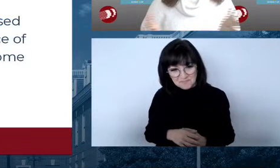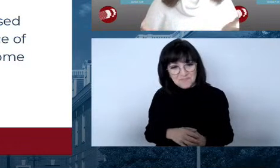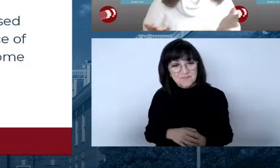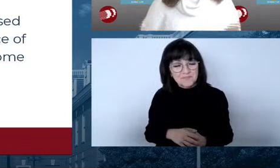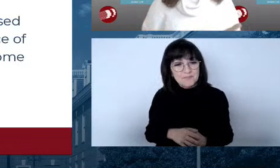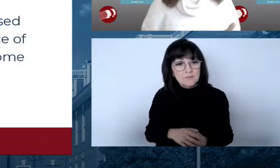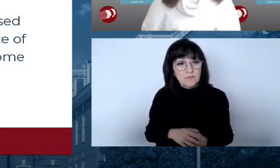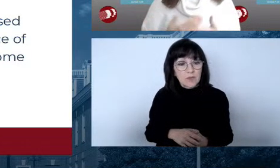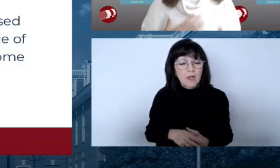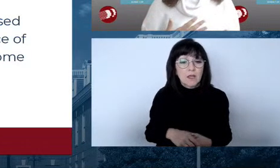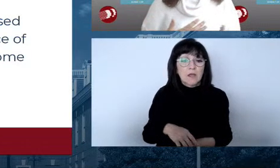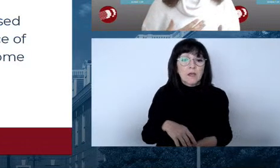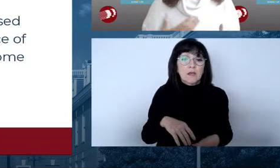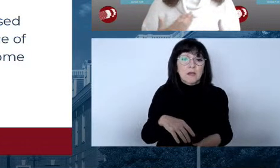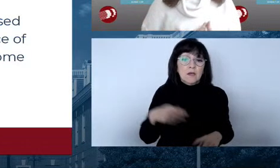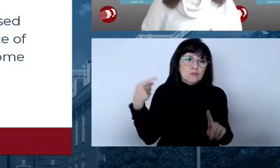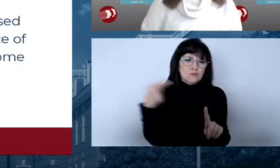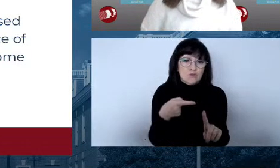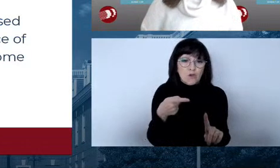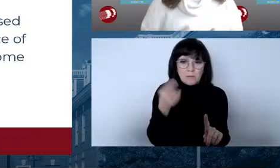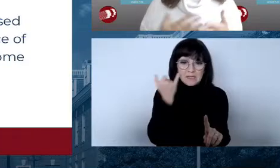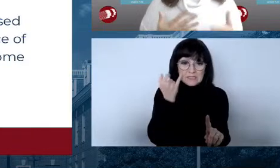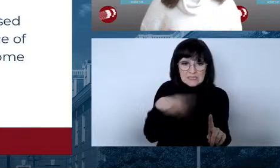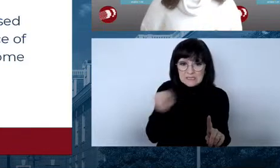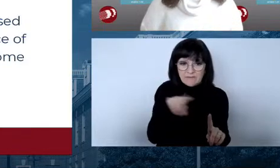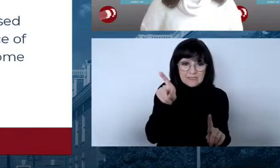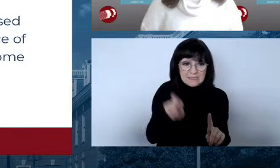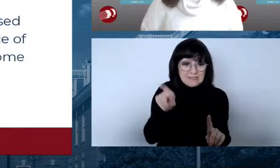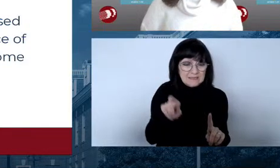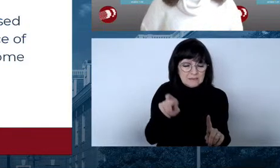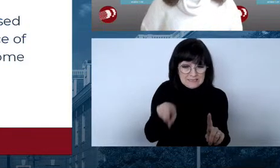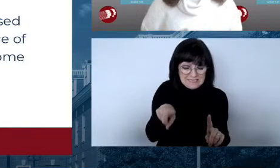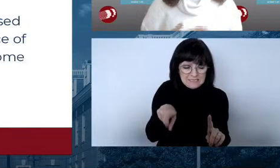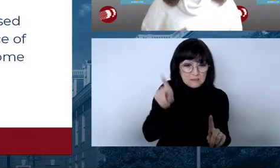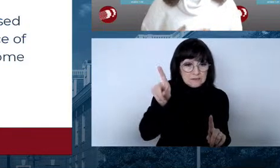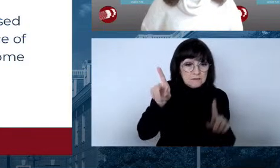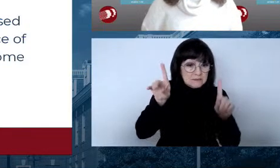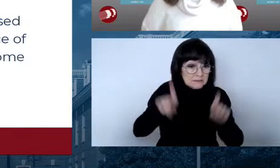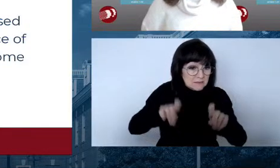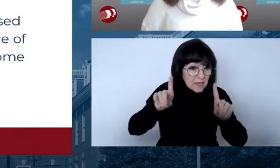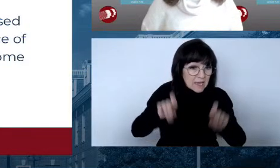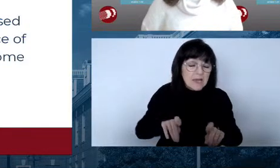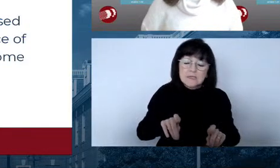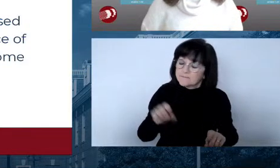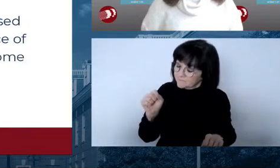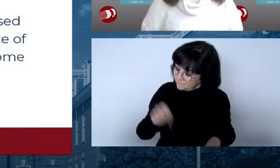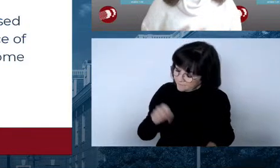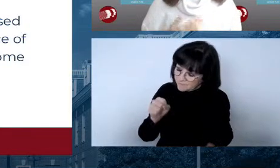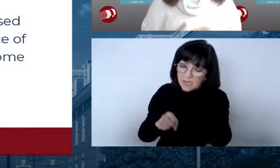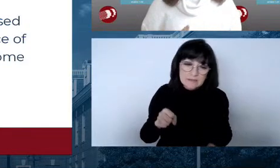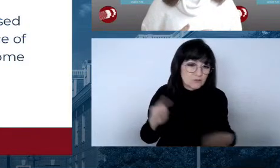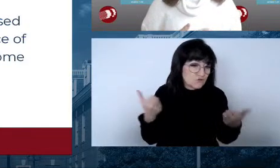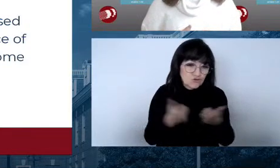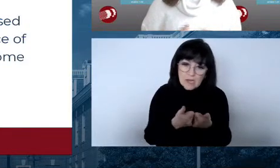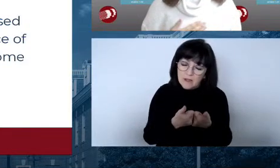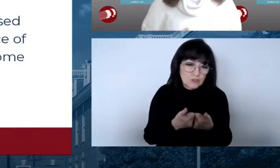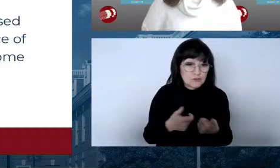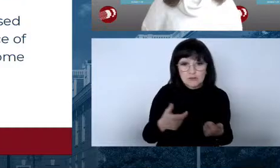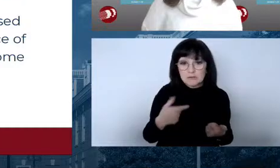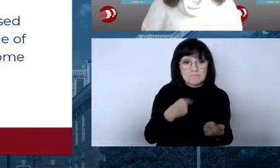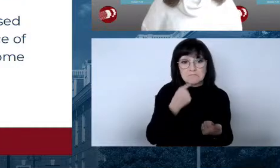In terms of, again, need a test, it is going to be challenging. I don't want to sugarcoat it that demand